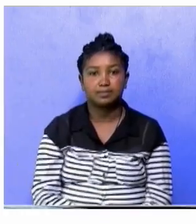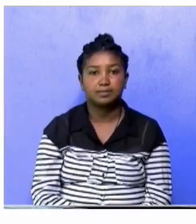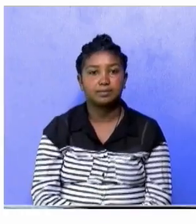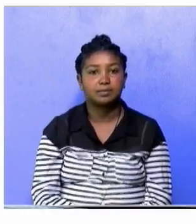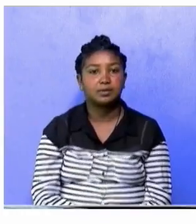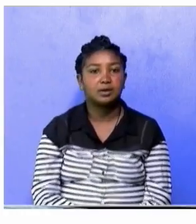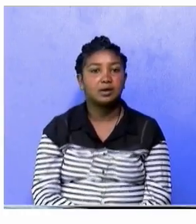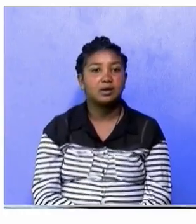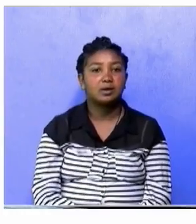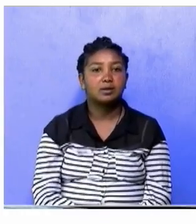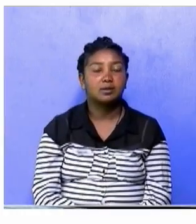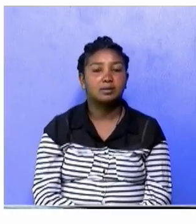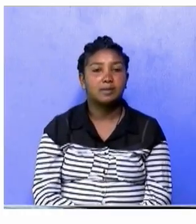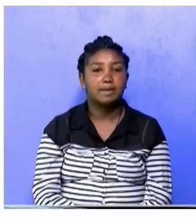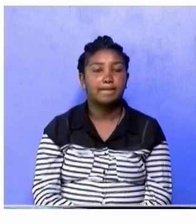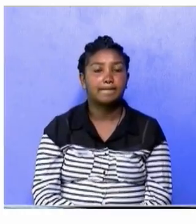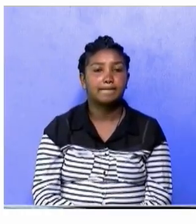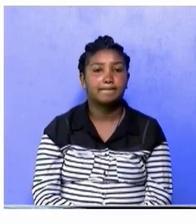left